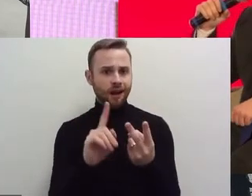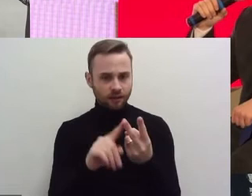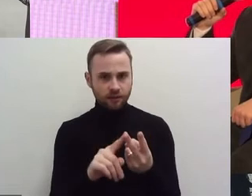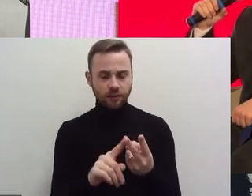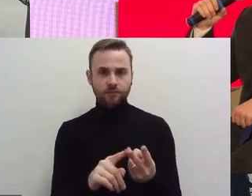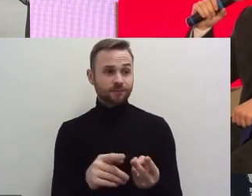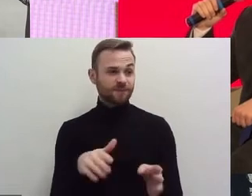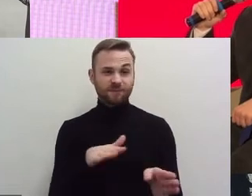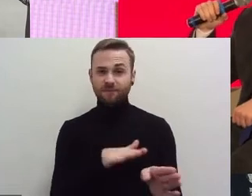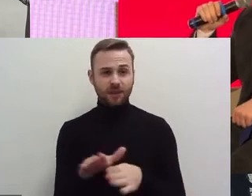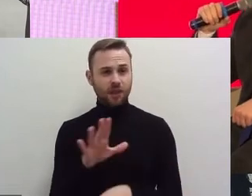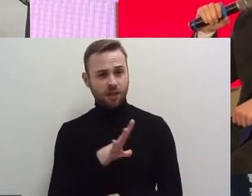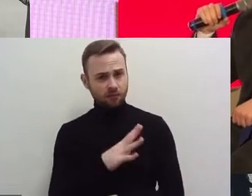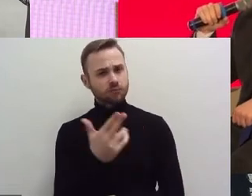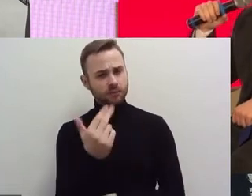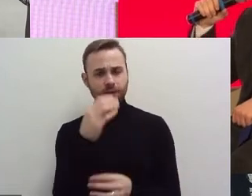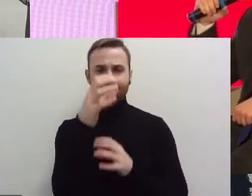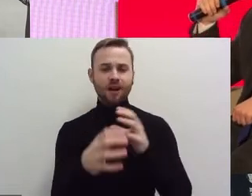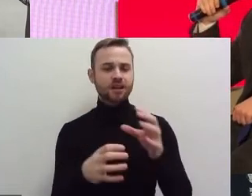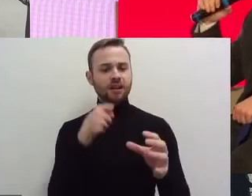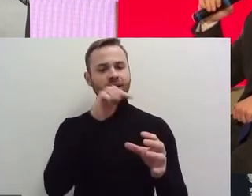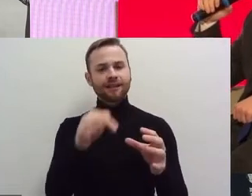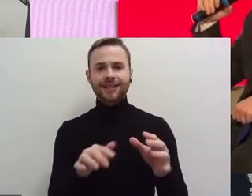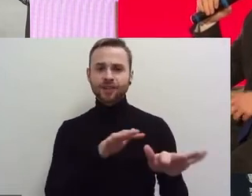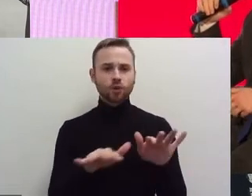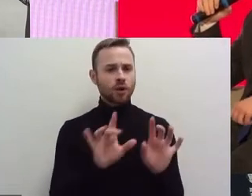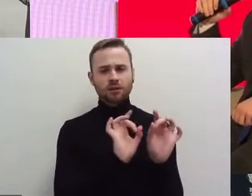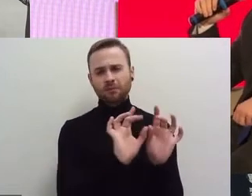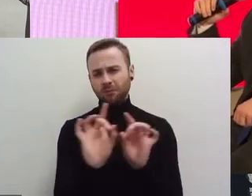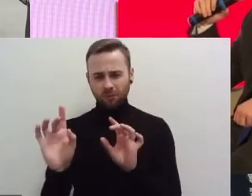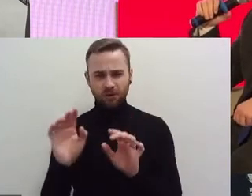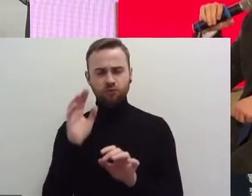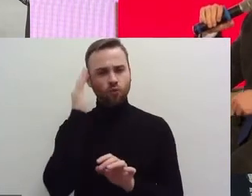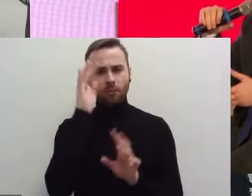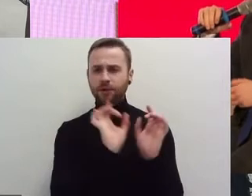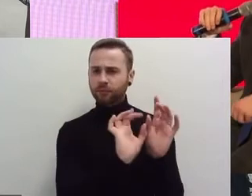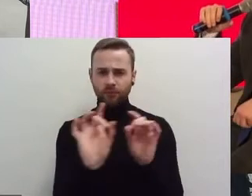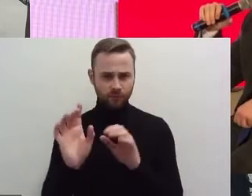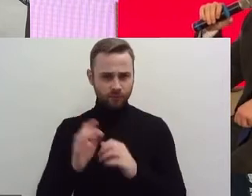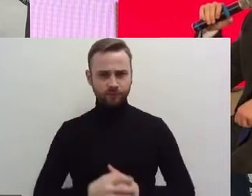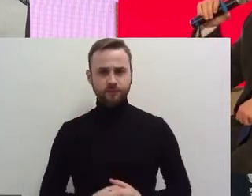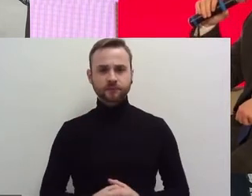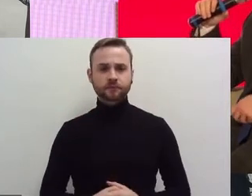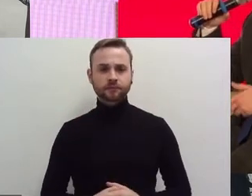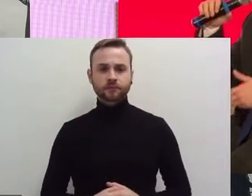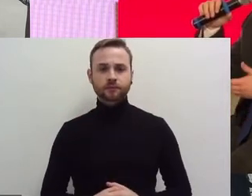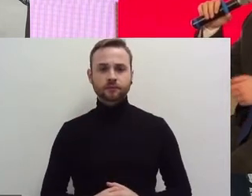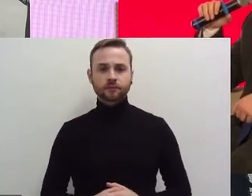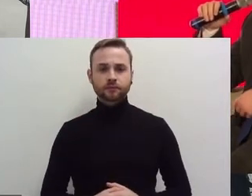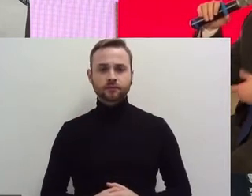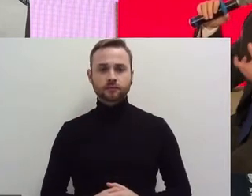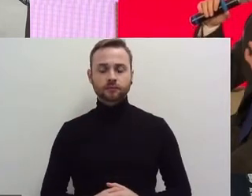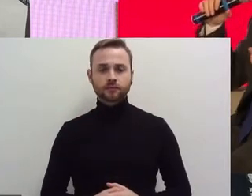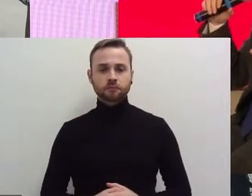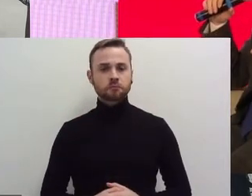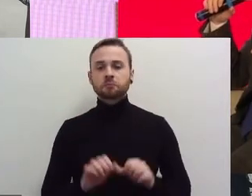living, but time is running out. So what can we do to implement these changes in our communities, at least